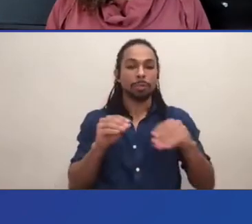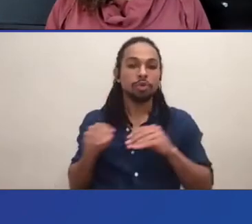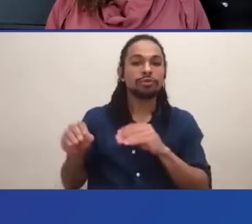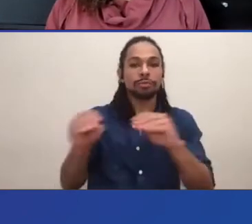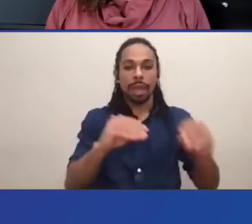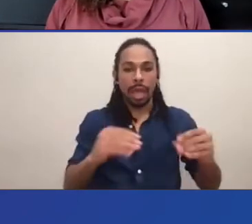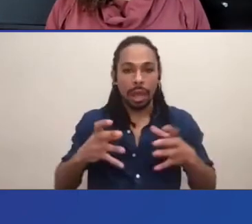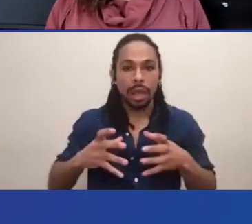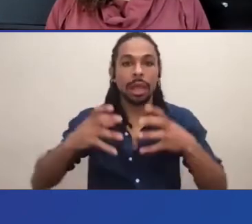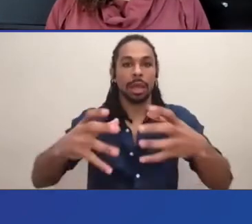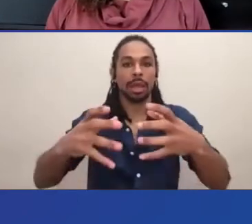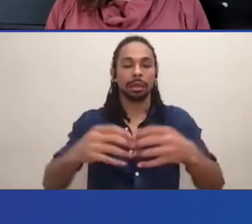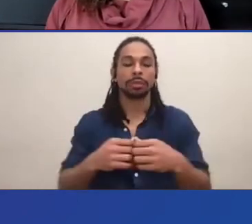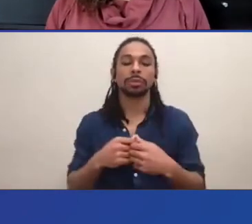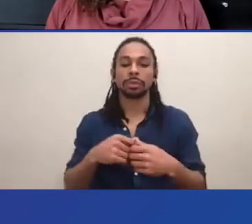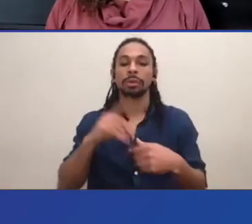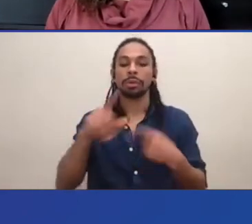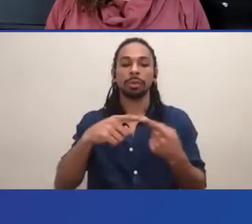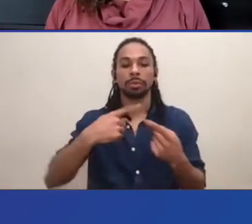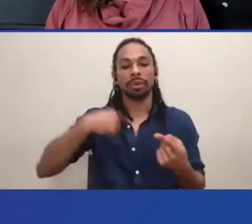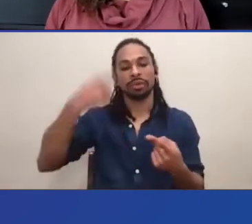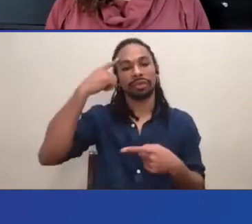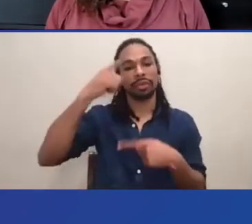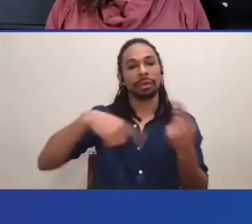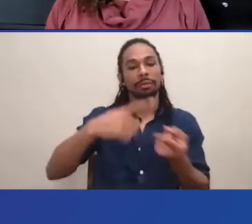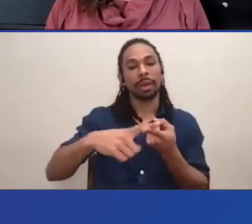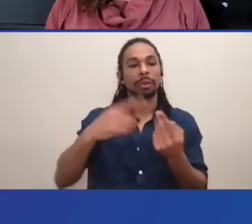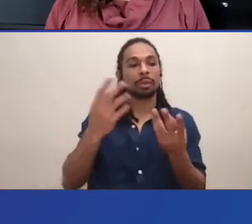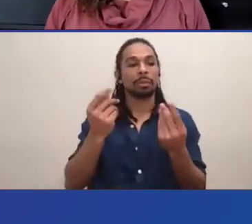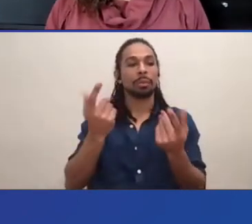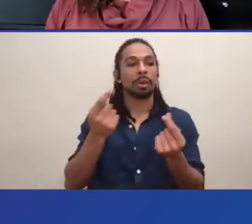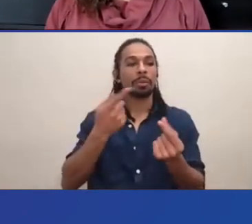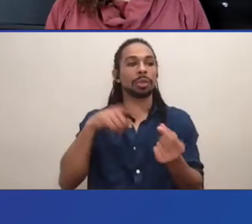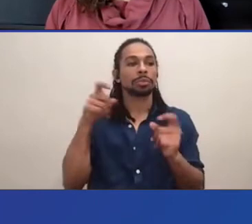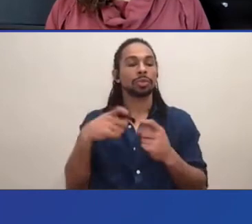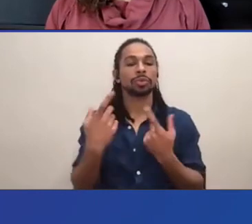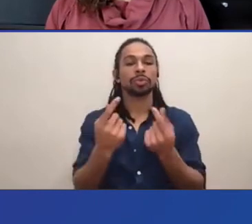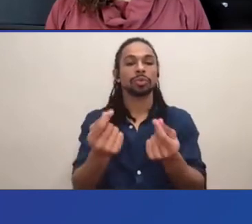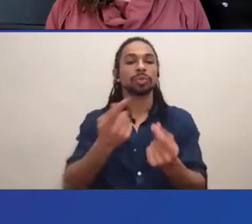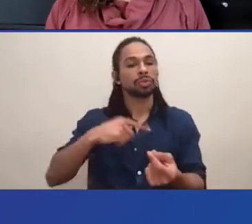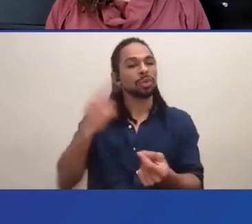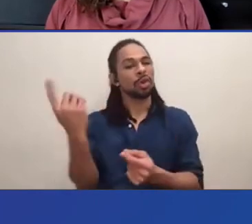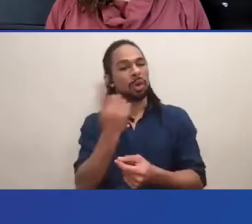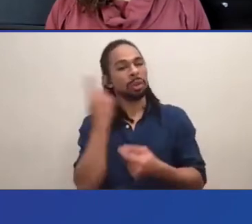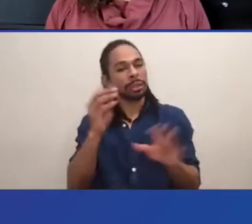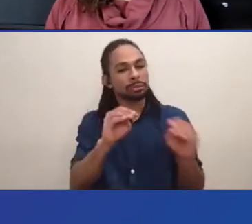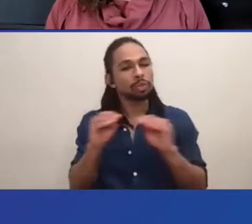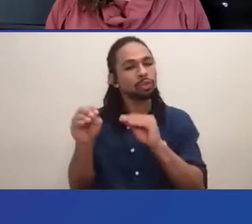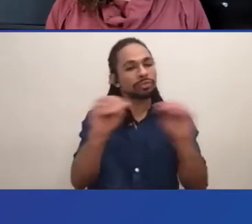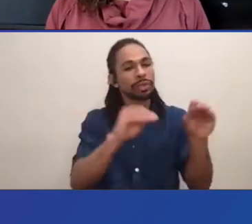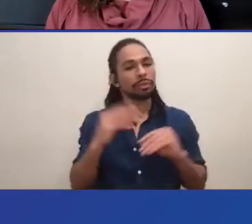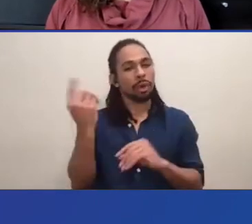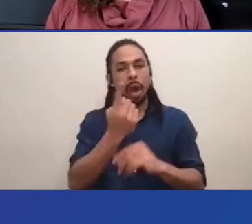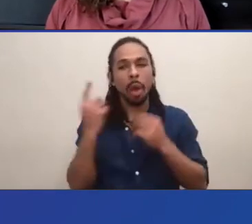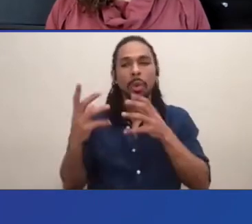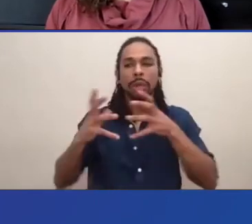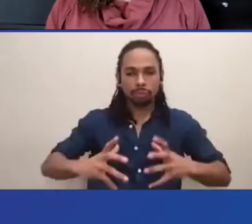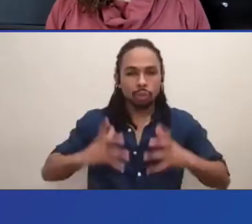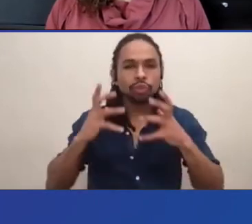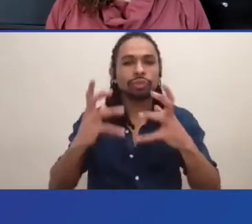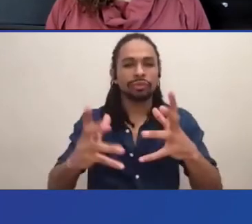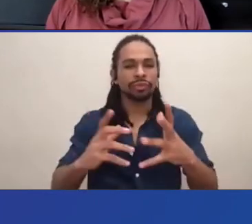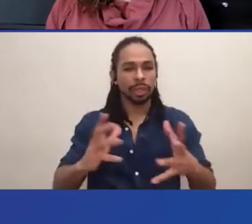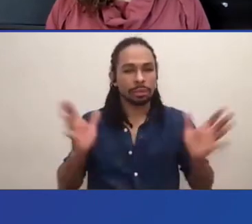supposed to be doing, we've always been in motion, we always been in moving, right? And so